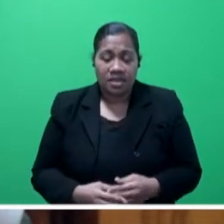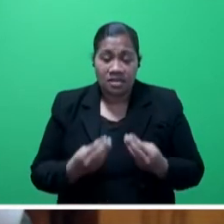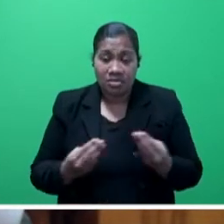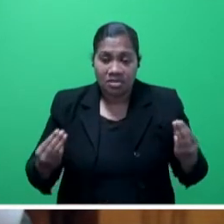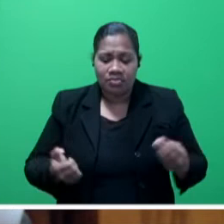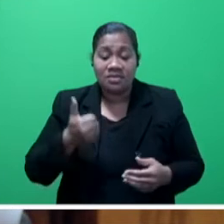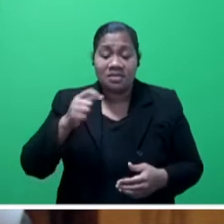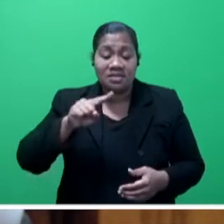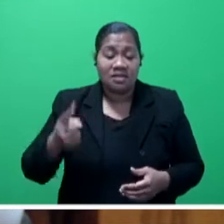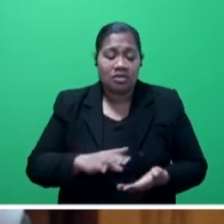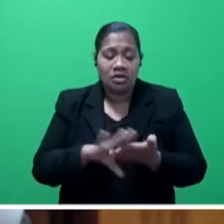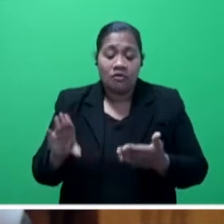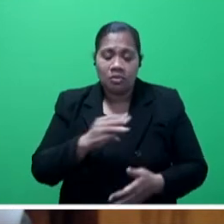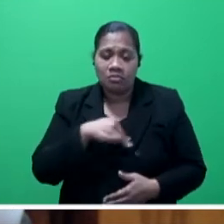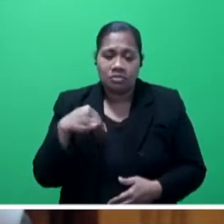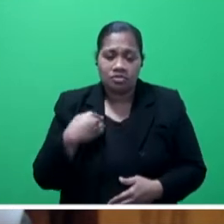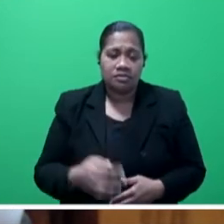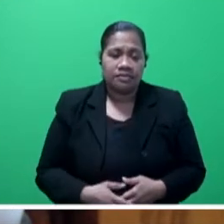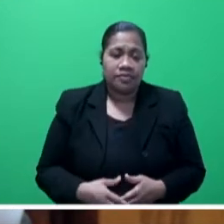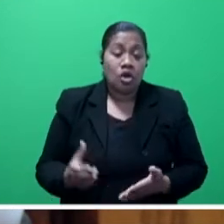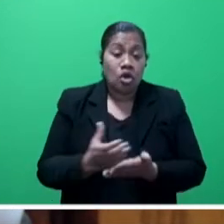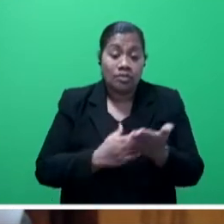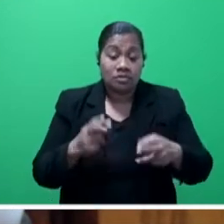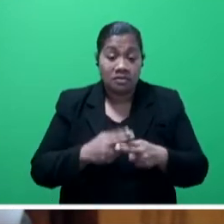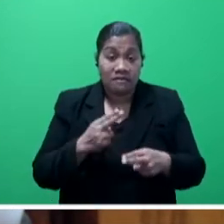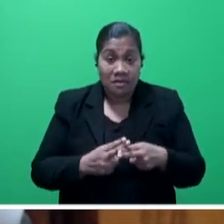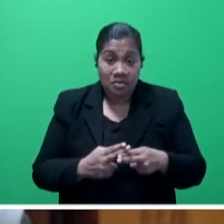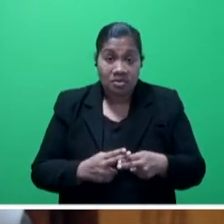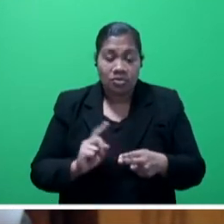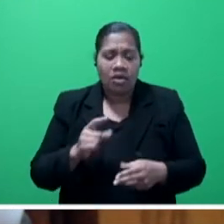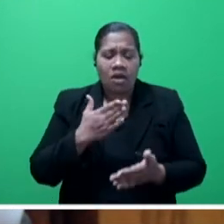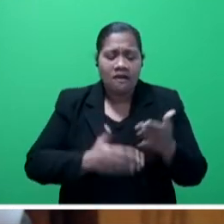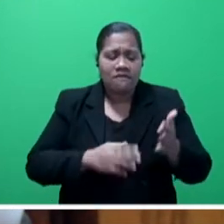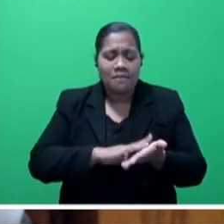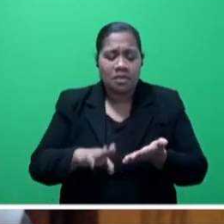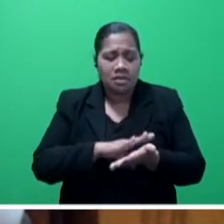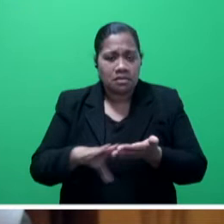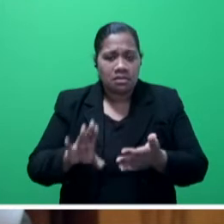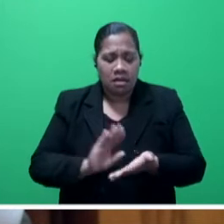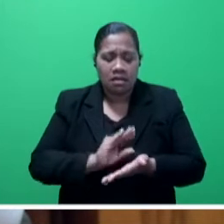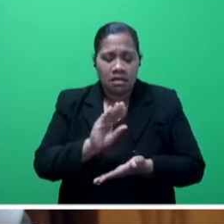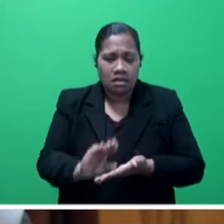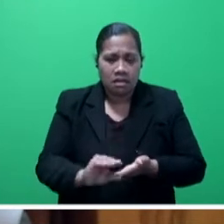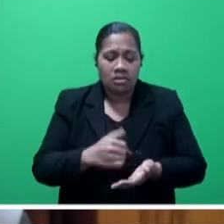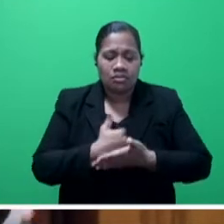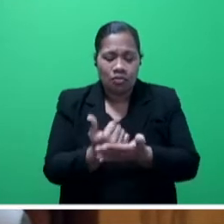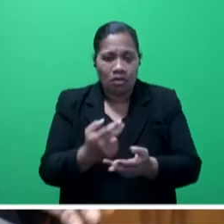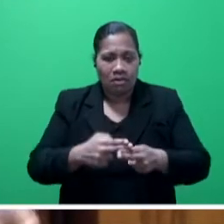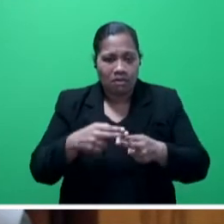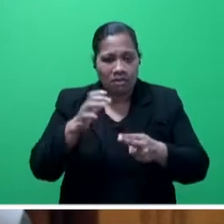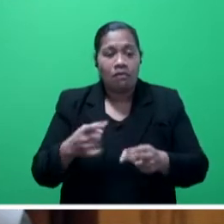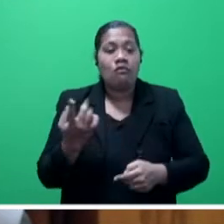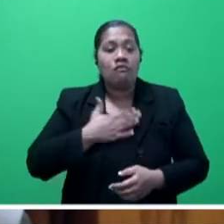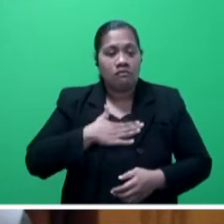ministry. Commercial farmers equity package, Mr. Speaker, say $500,000 have been allocated to support farmers who would want to establish